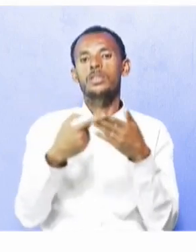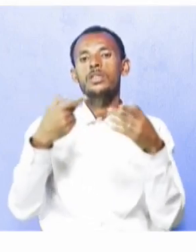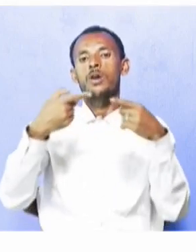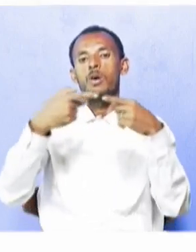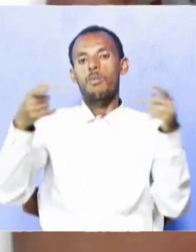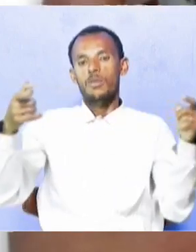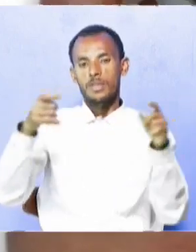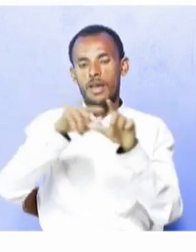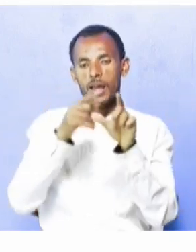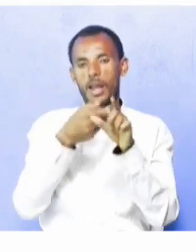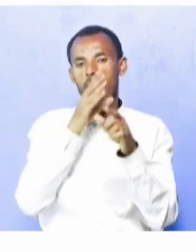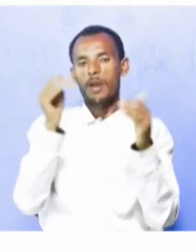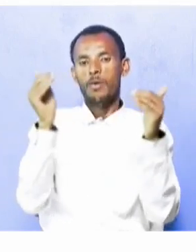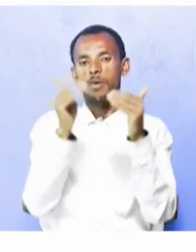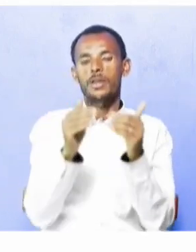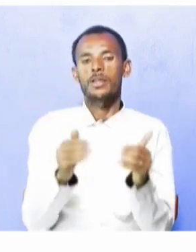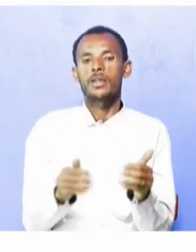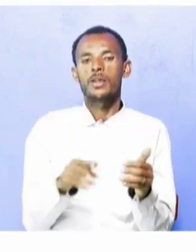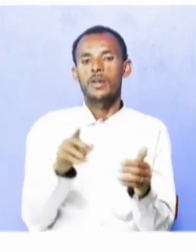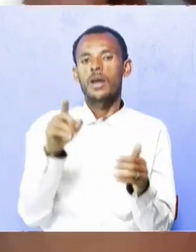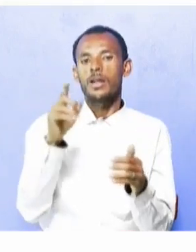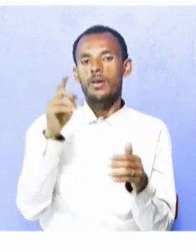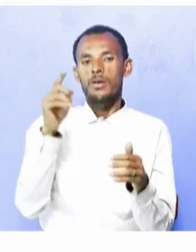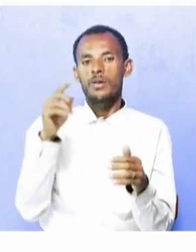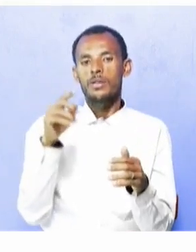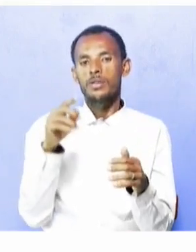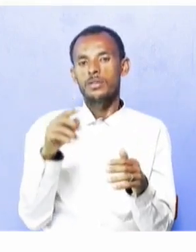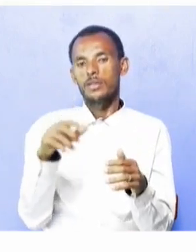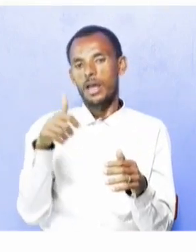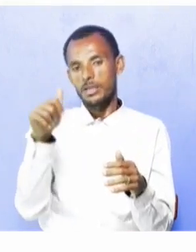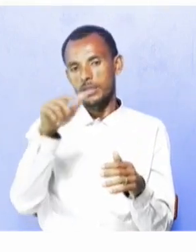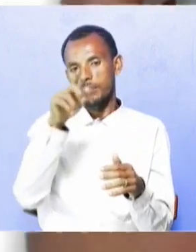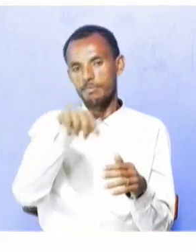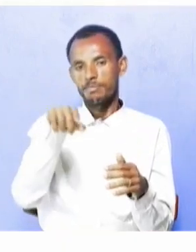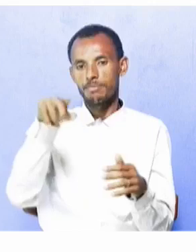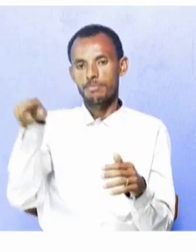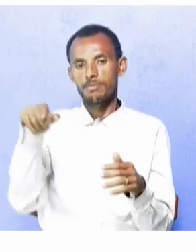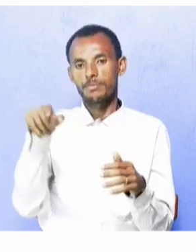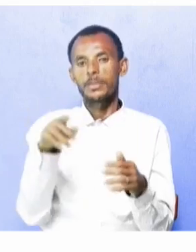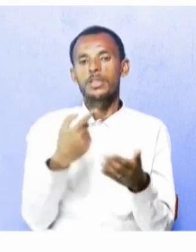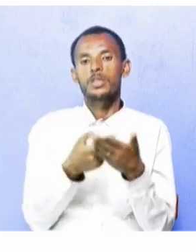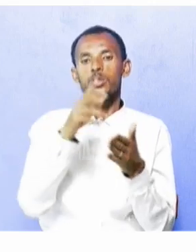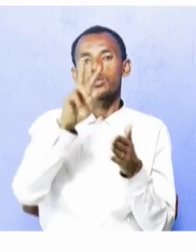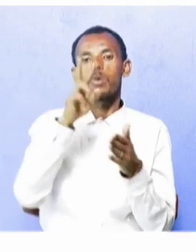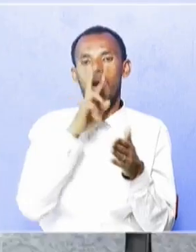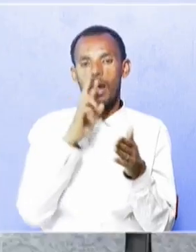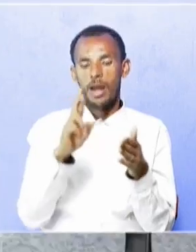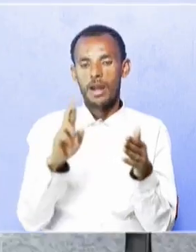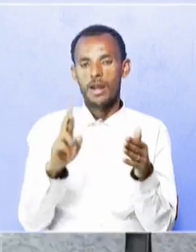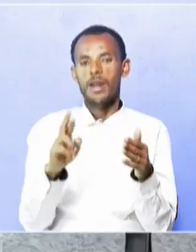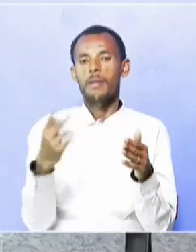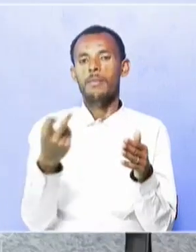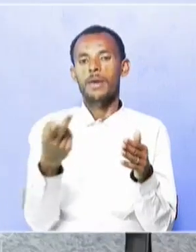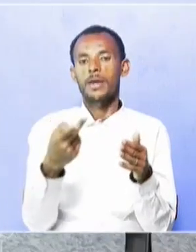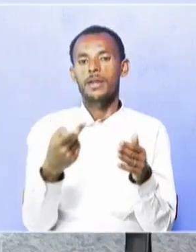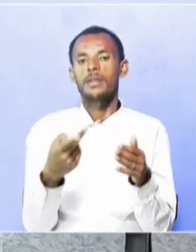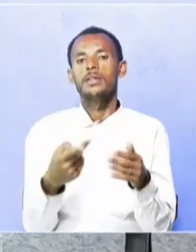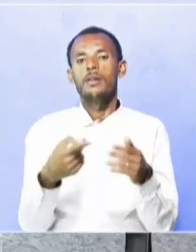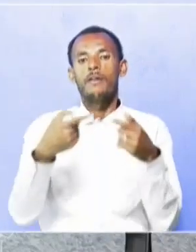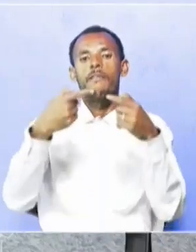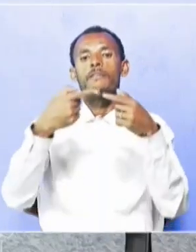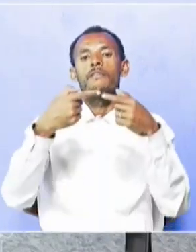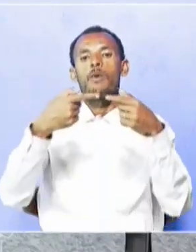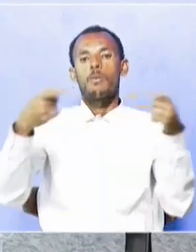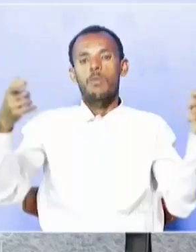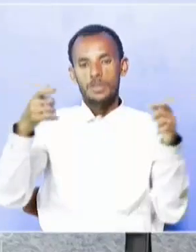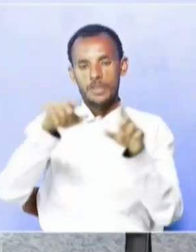they are congruent. And you can also consider this and this. Okay, these two pairs of angles are also